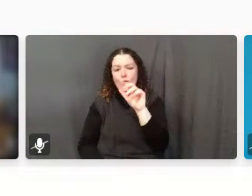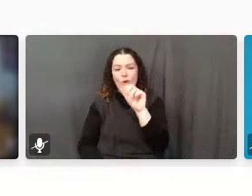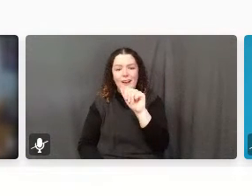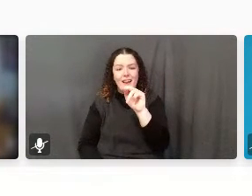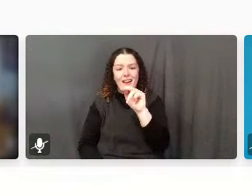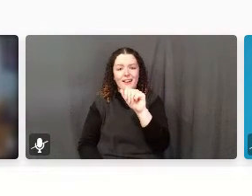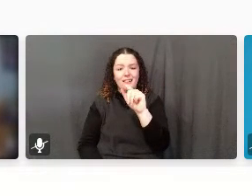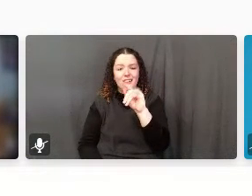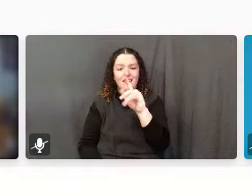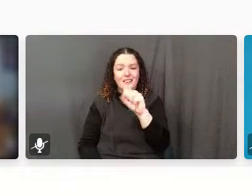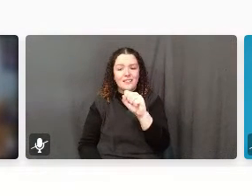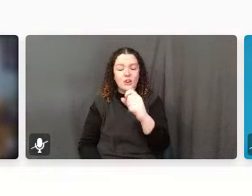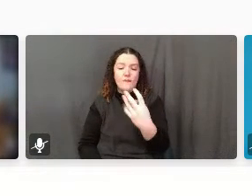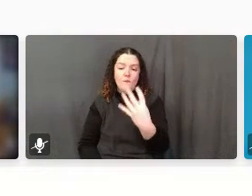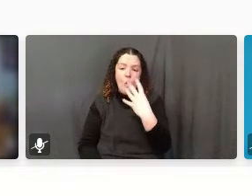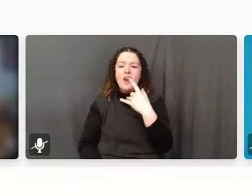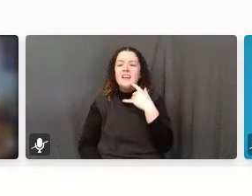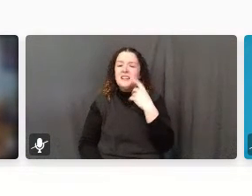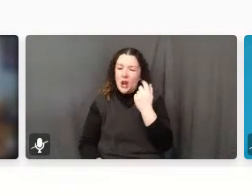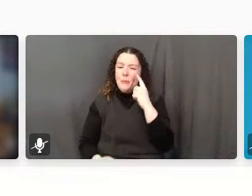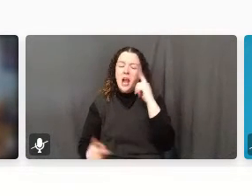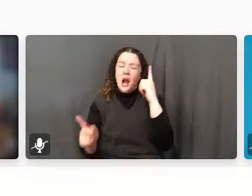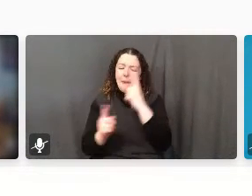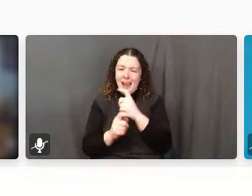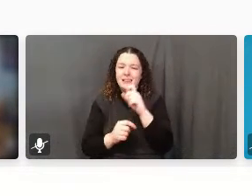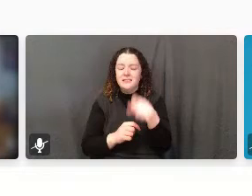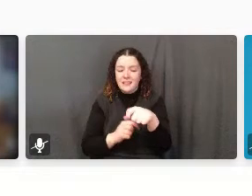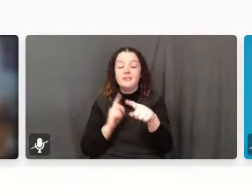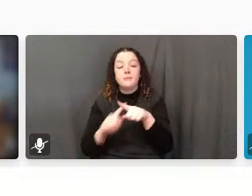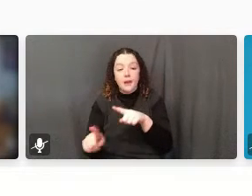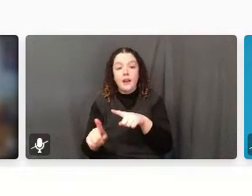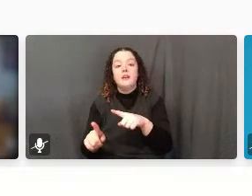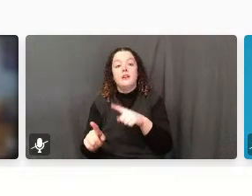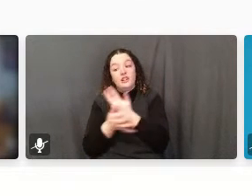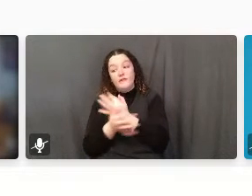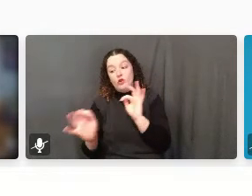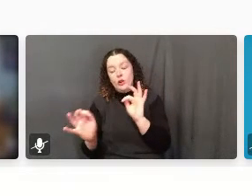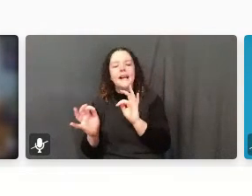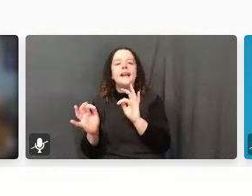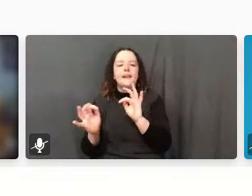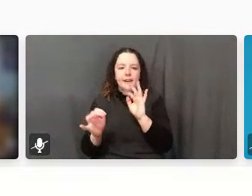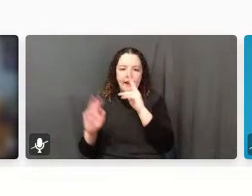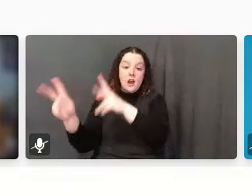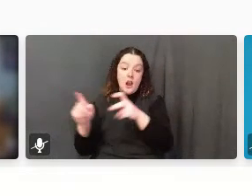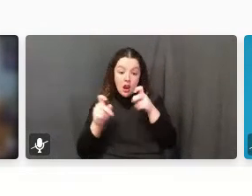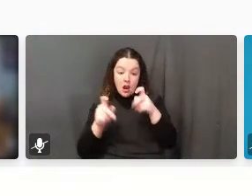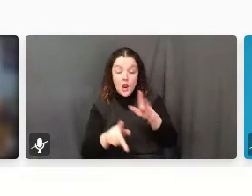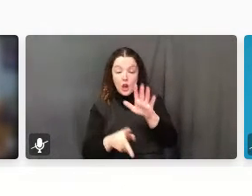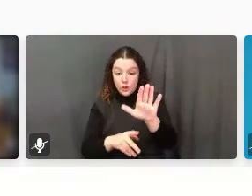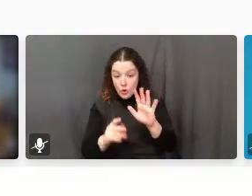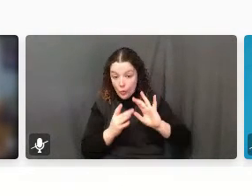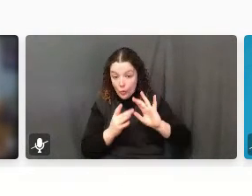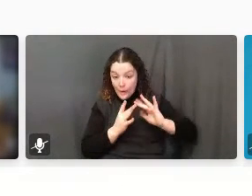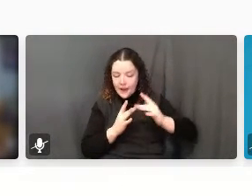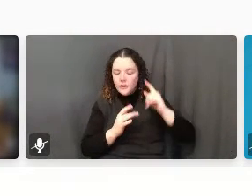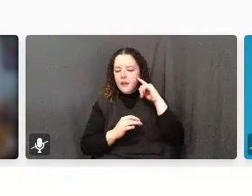little complex at times. For simplicity's sake, having Google Analytics installed on your website is going to help you keep track of all of your marketing